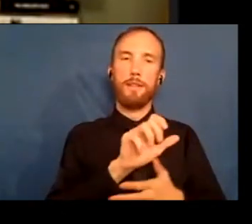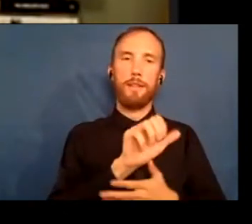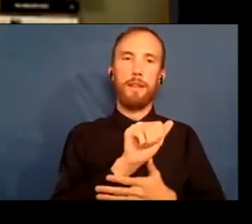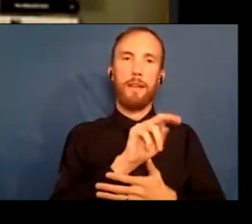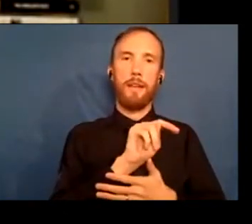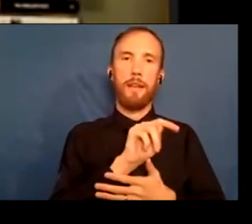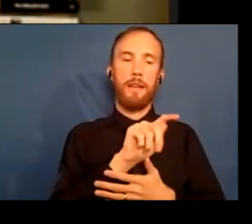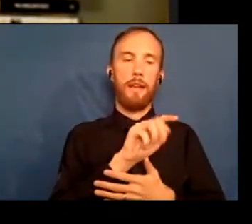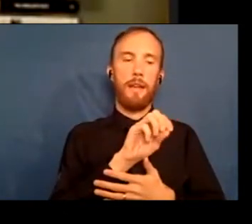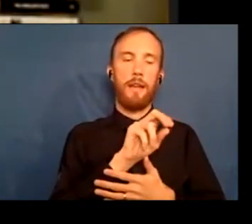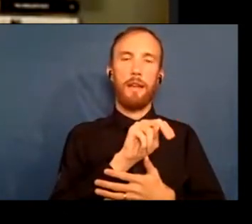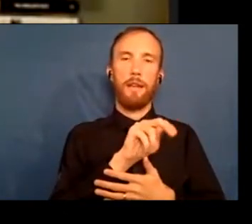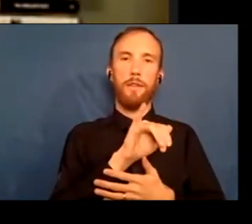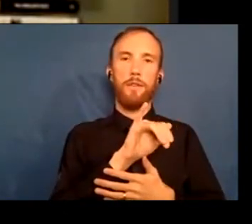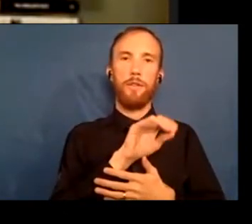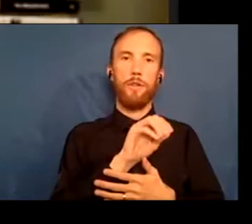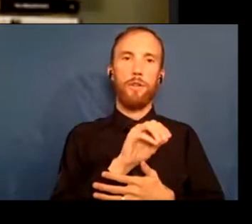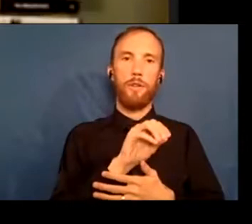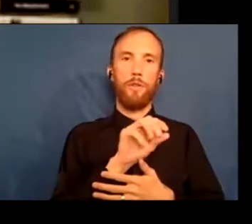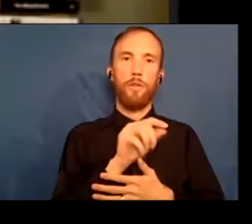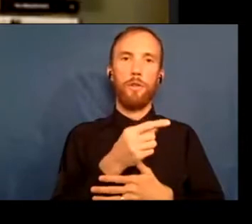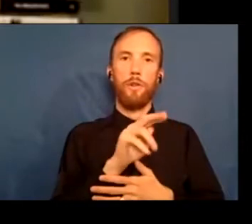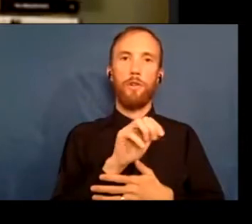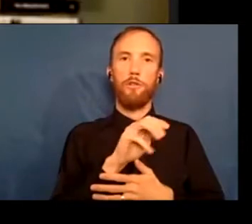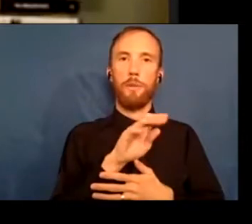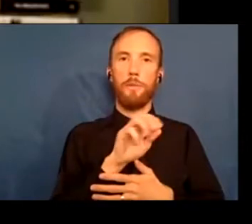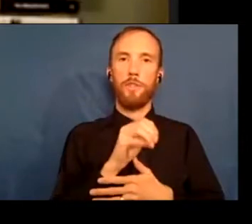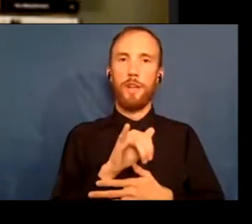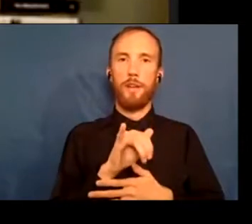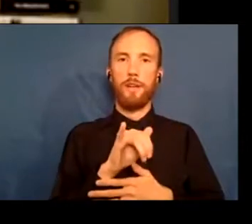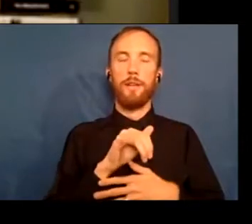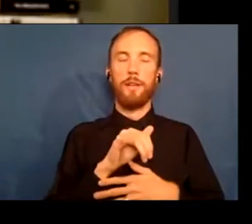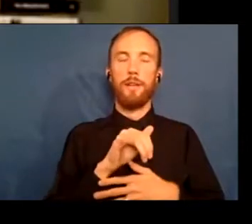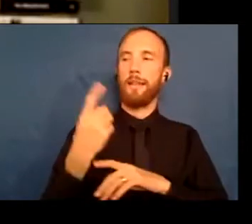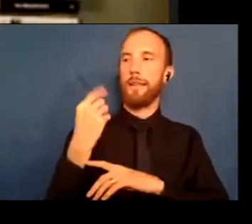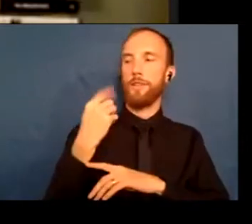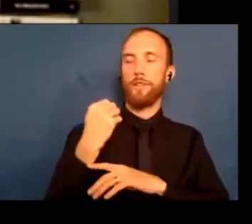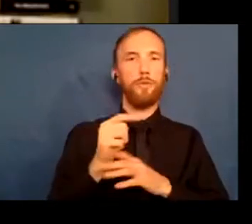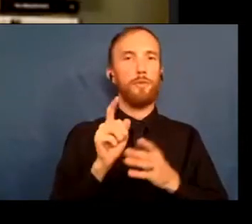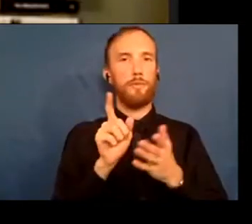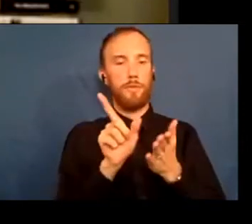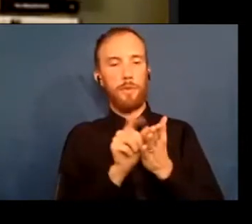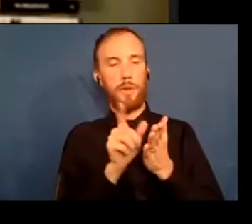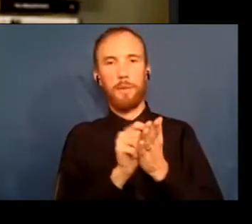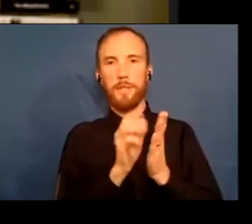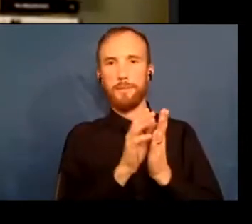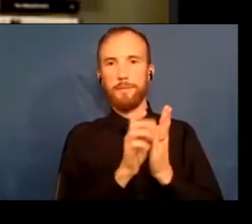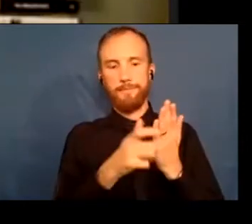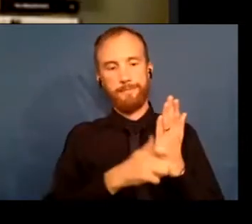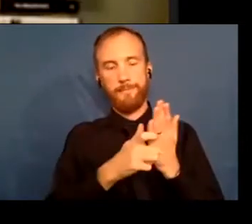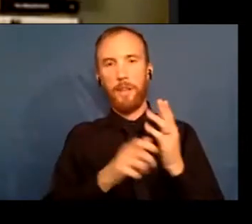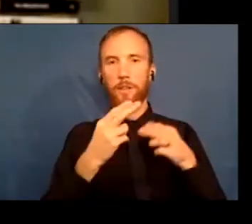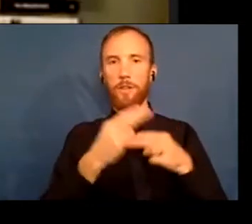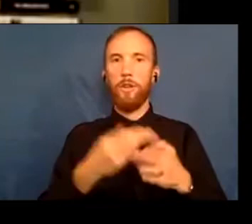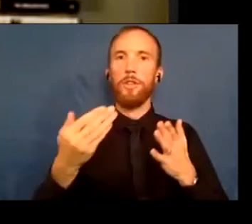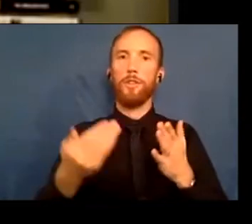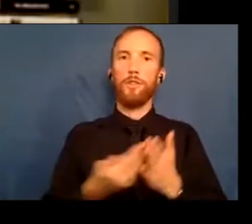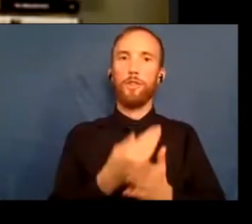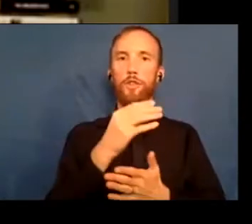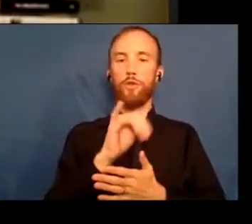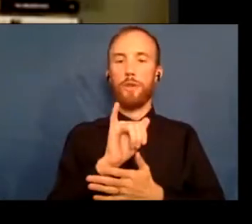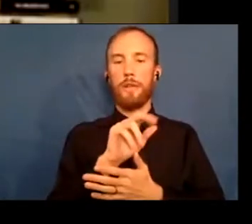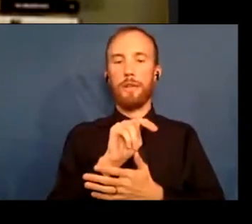Last year, we published a dossier called The New Intellectuals. And what I'm going to present to you now you can read in that